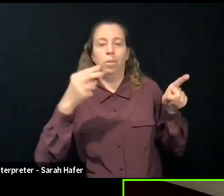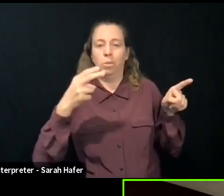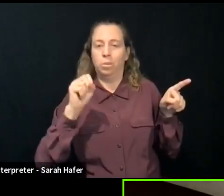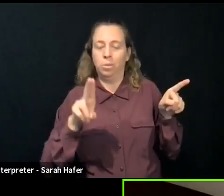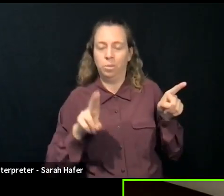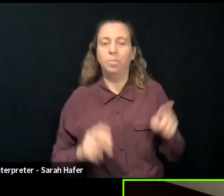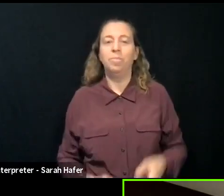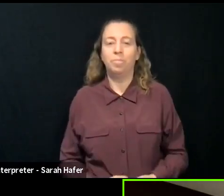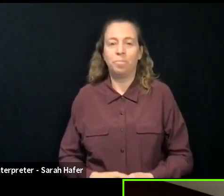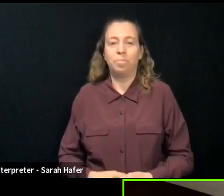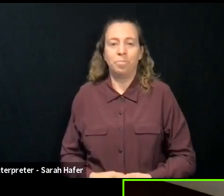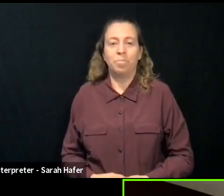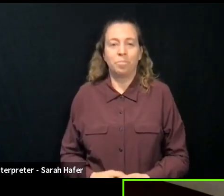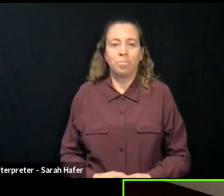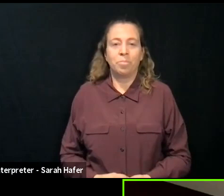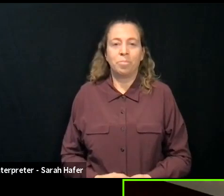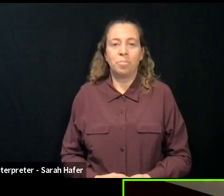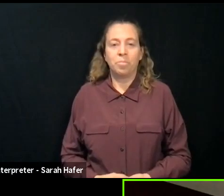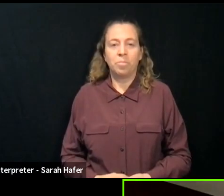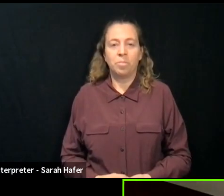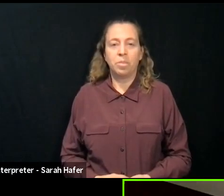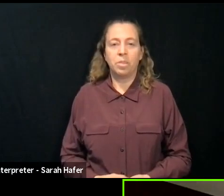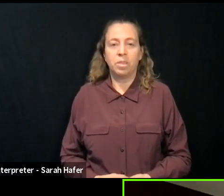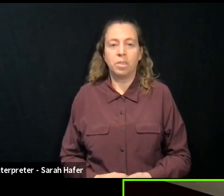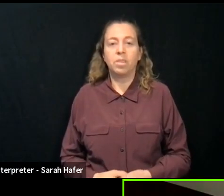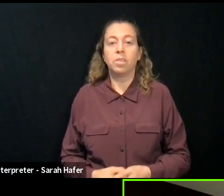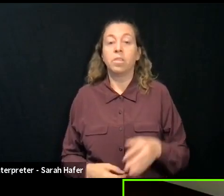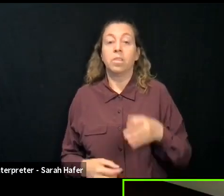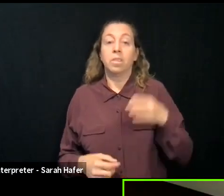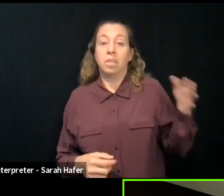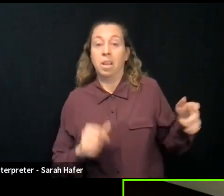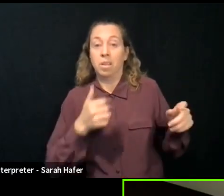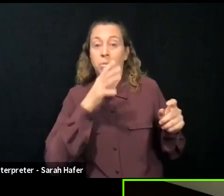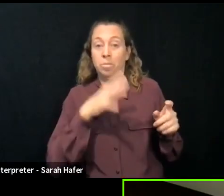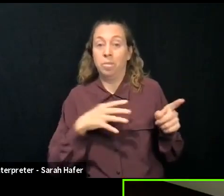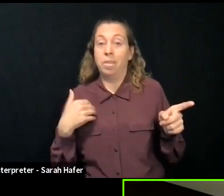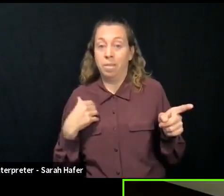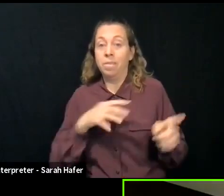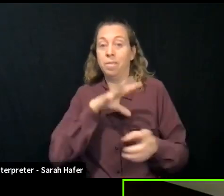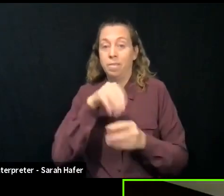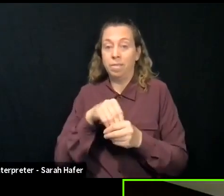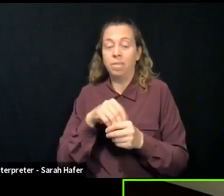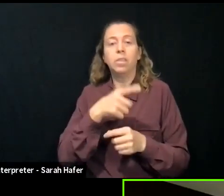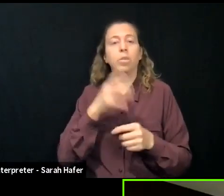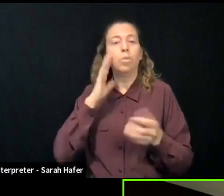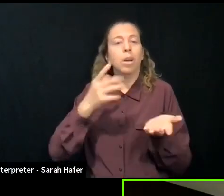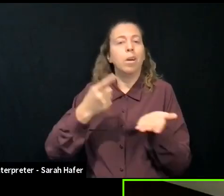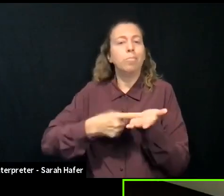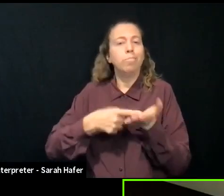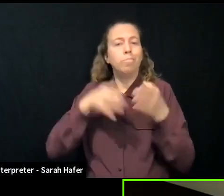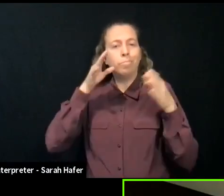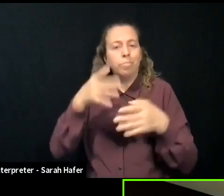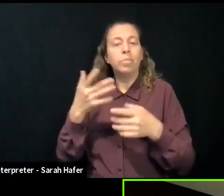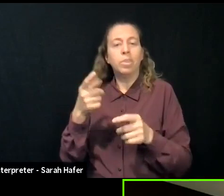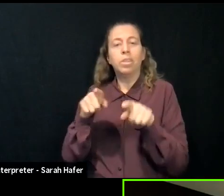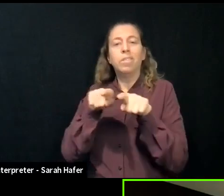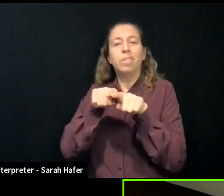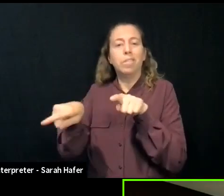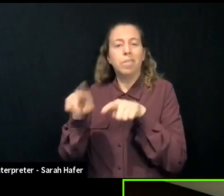of interest in this topic, and there's been a lot of media attention on variants around the world, across the